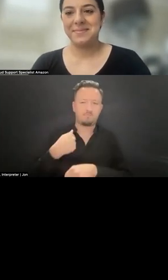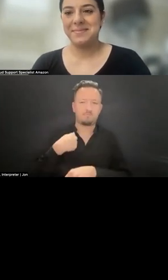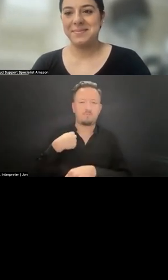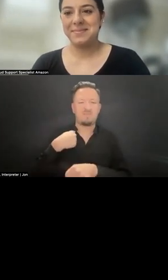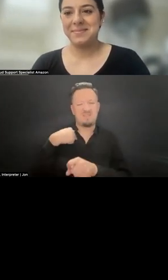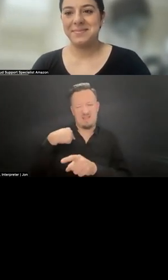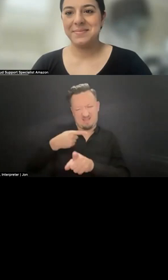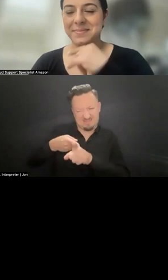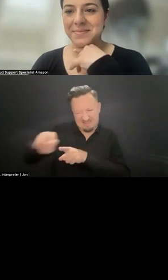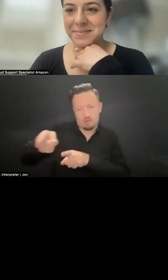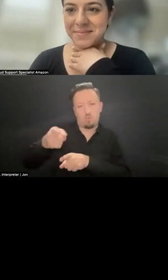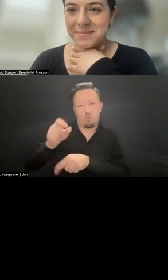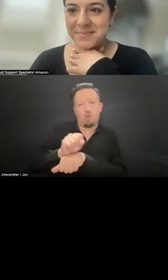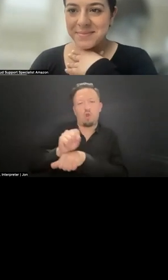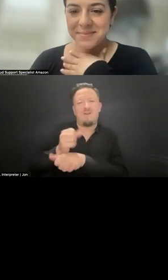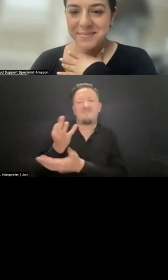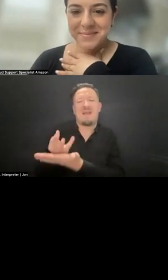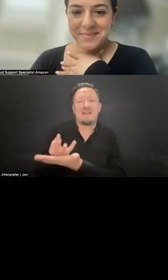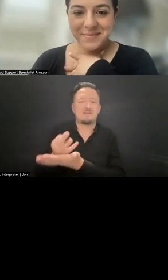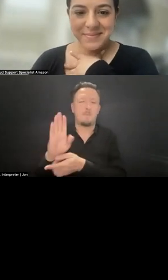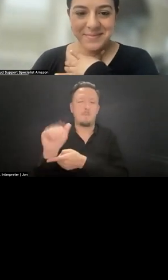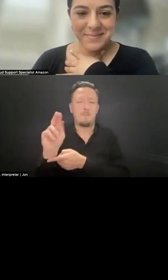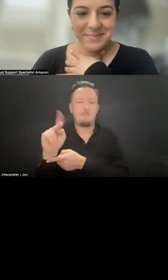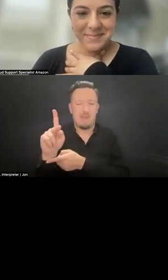industry, the banking. So banking's